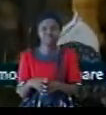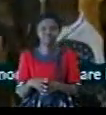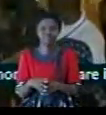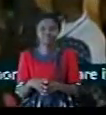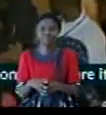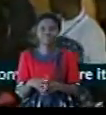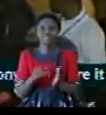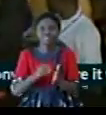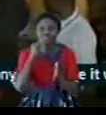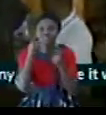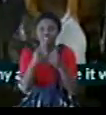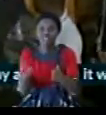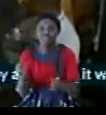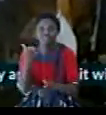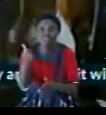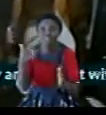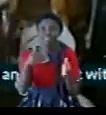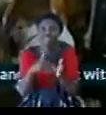It's happening there.